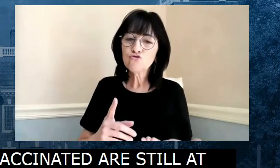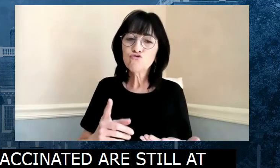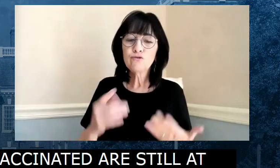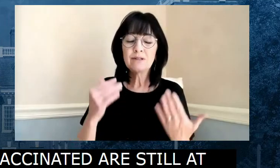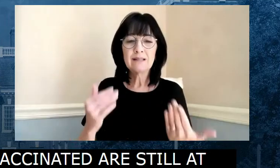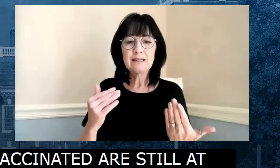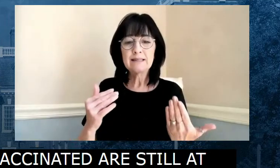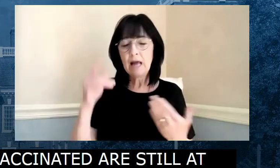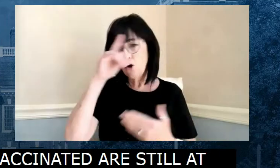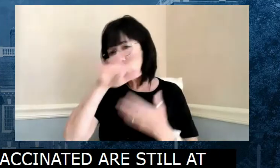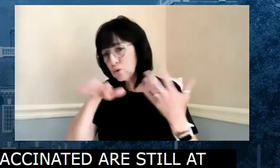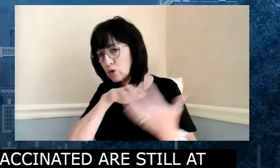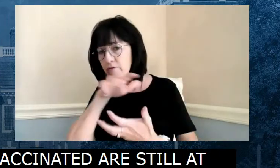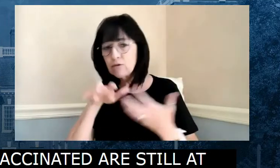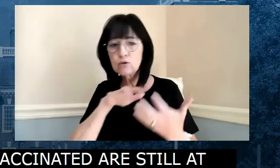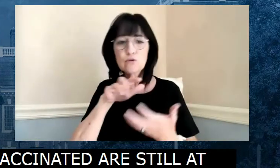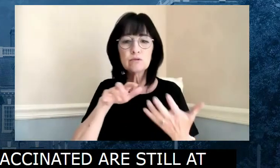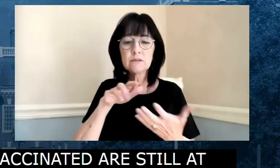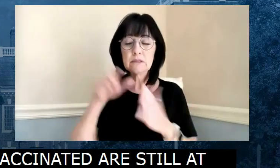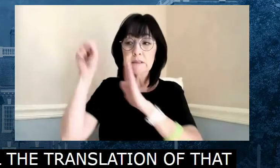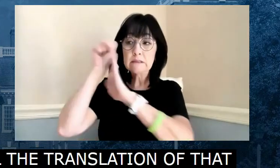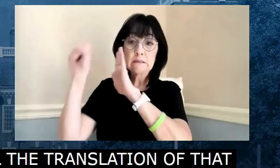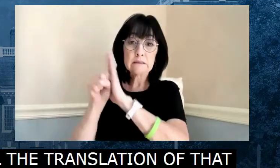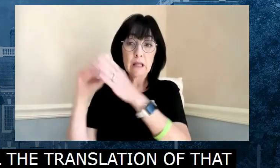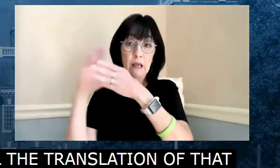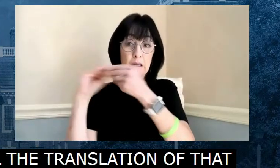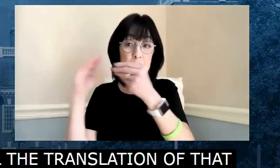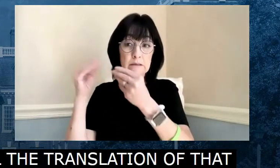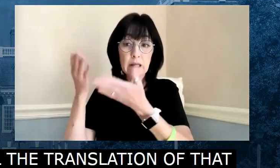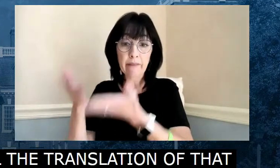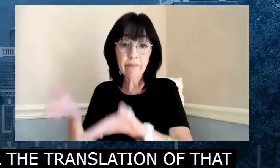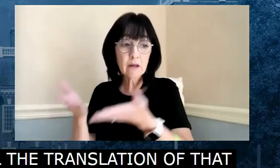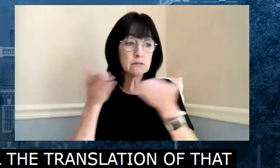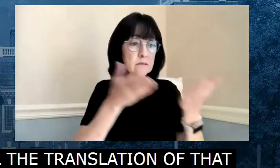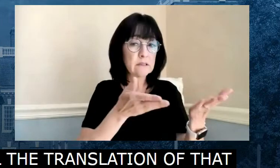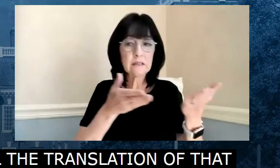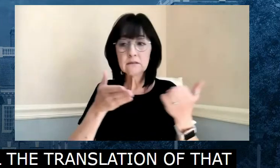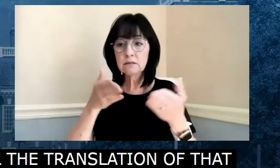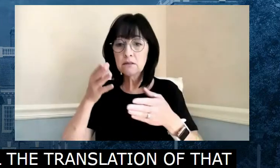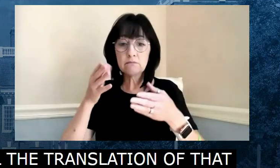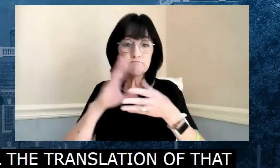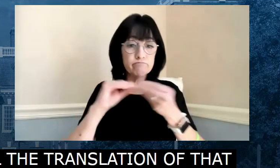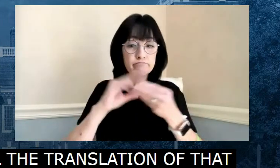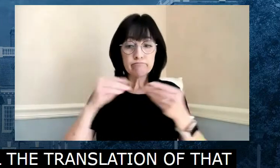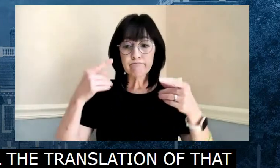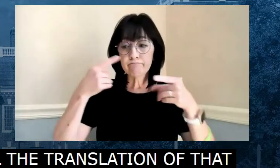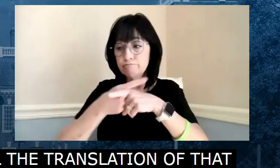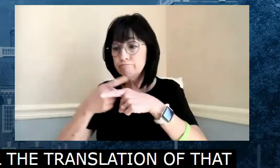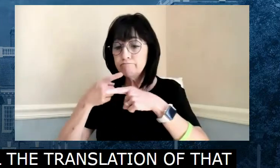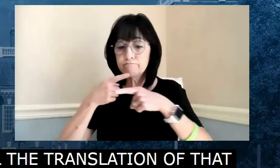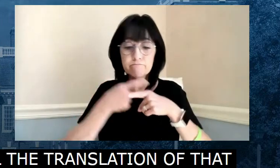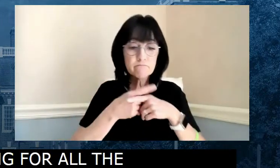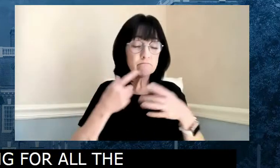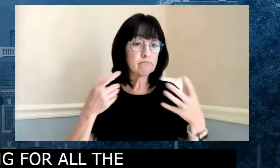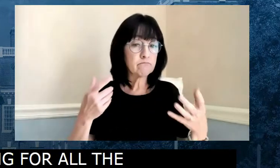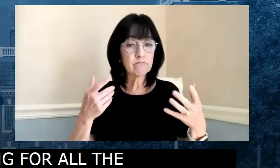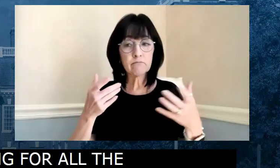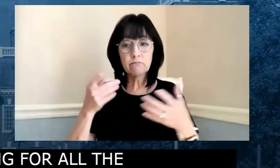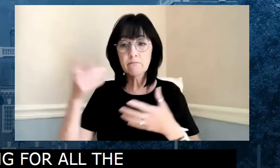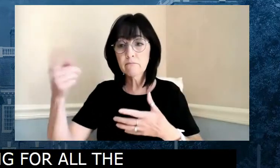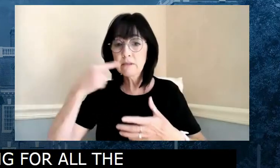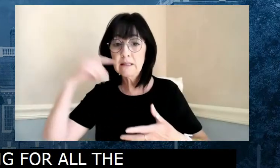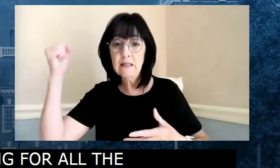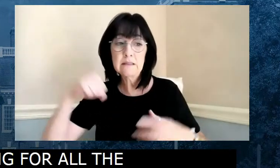been confusing for all the governors. We had our White House Task Force meeting and conversation this morning, and